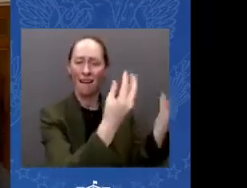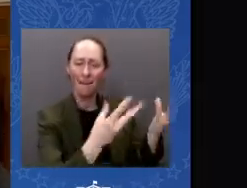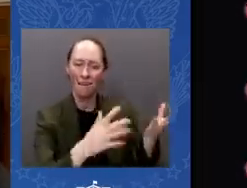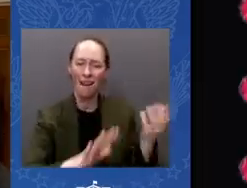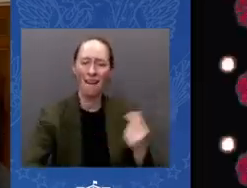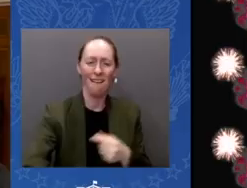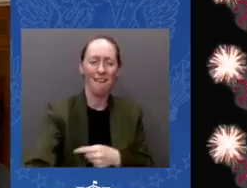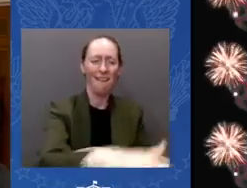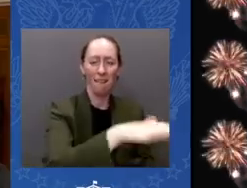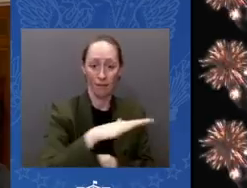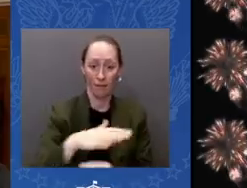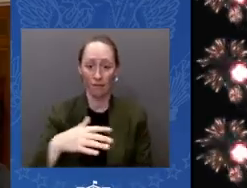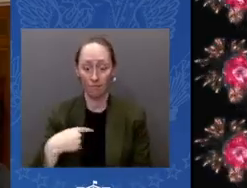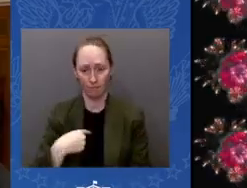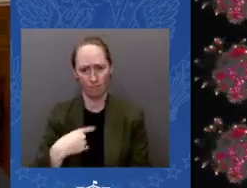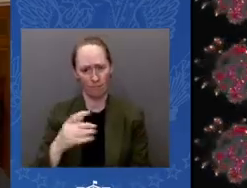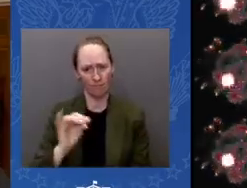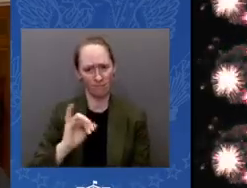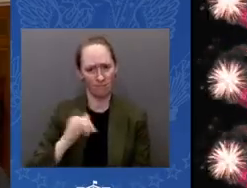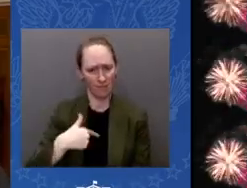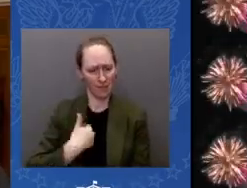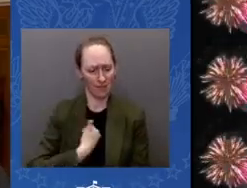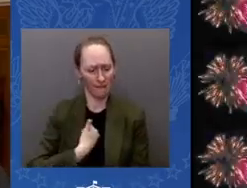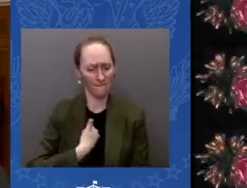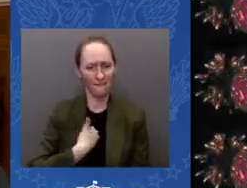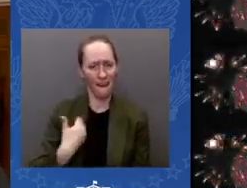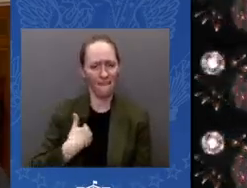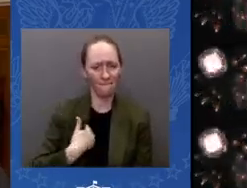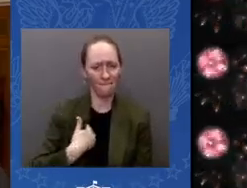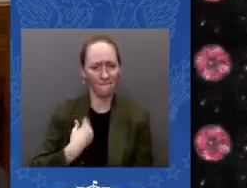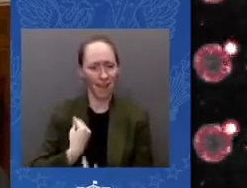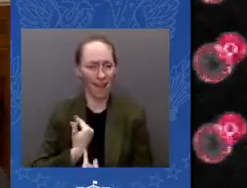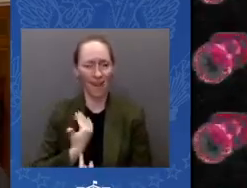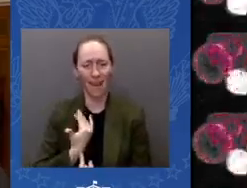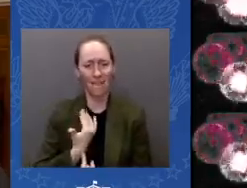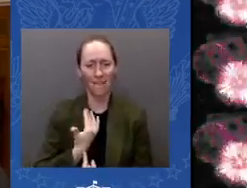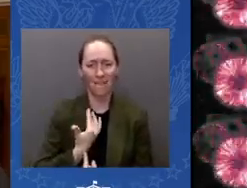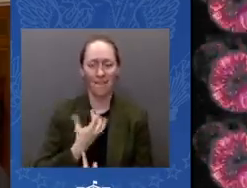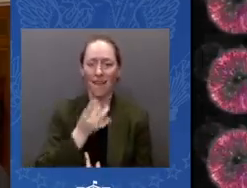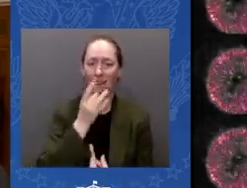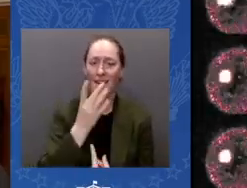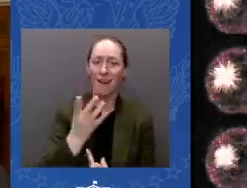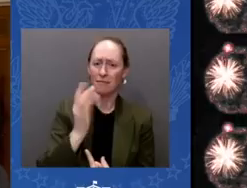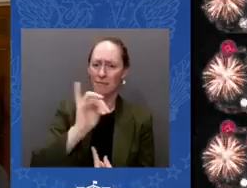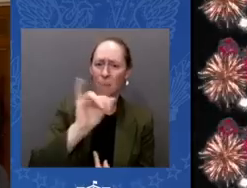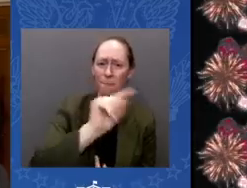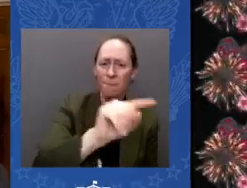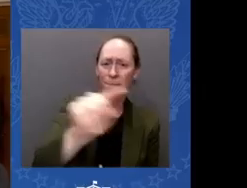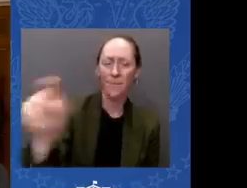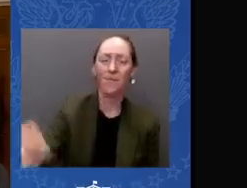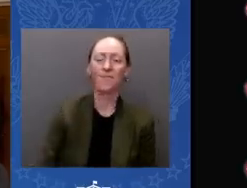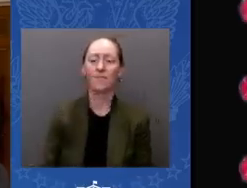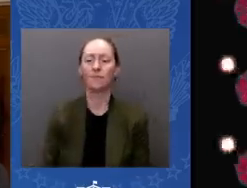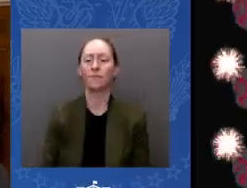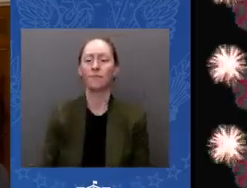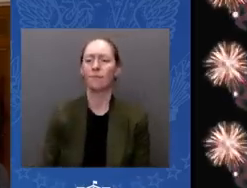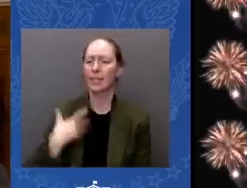darkness, to fight for peace, for justice, for understanding,